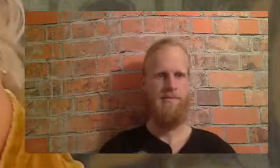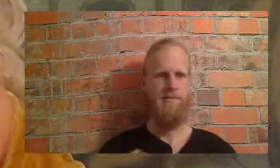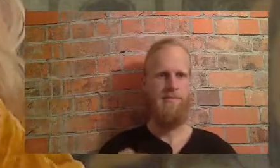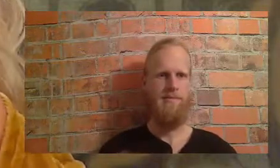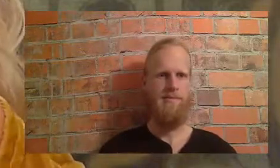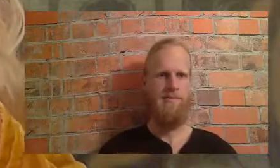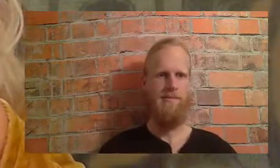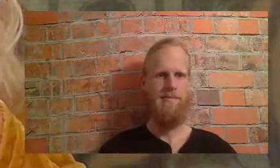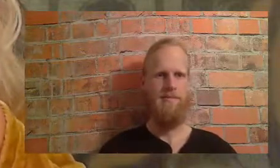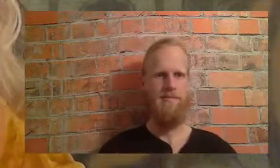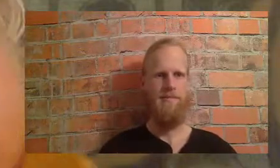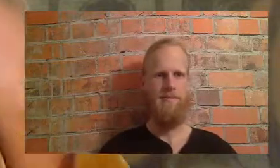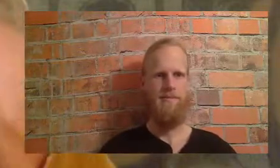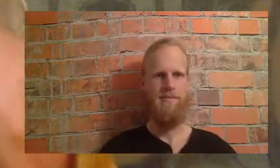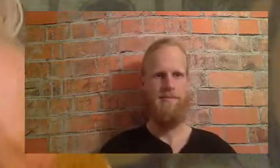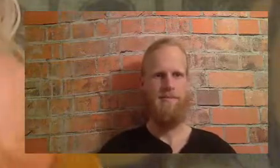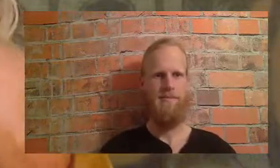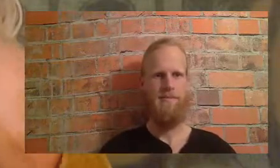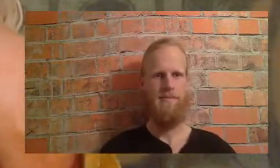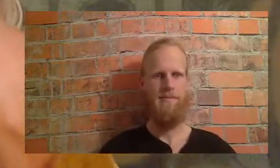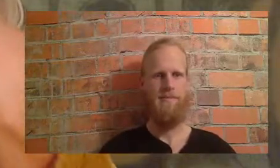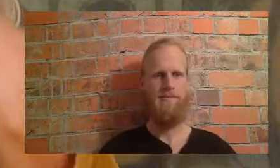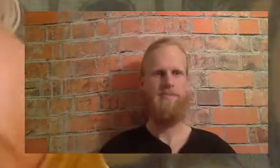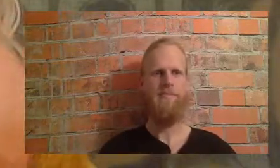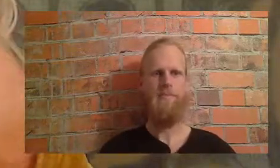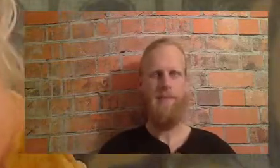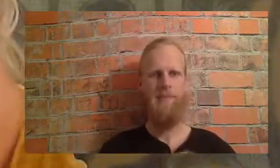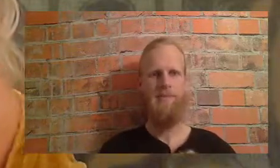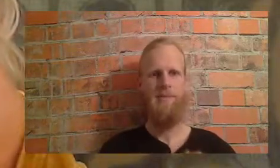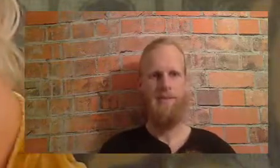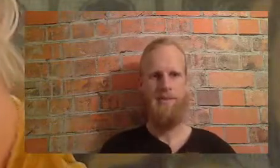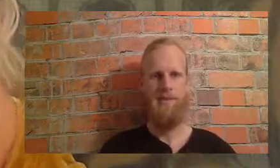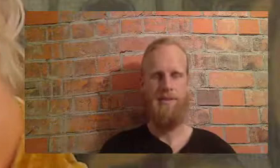I'm still processing this old memory.